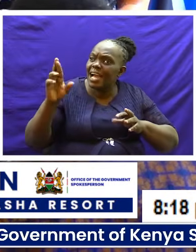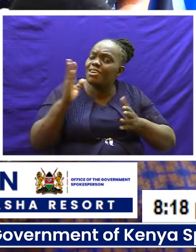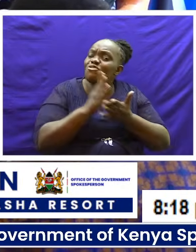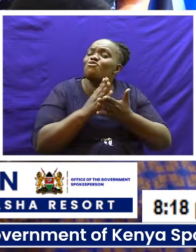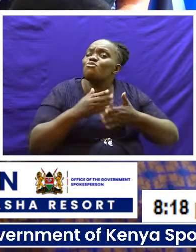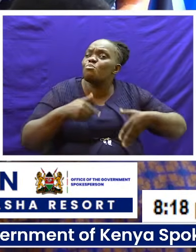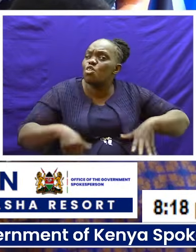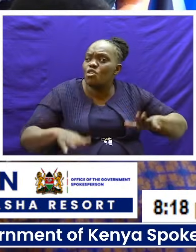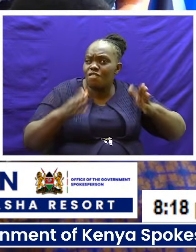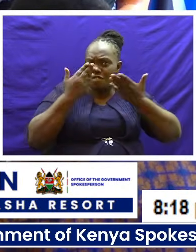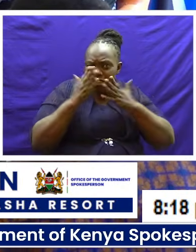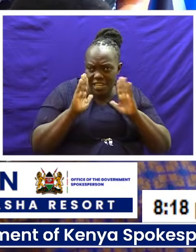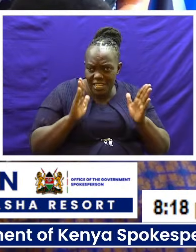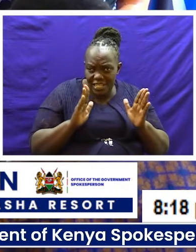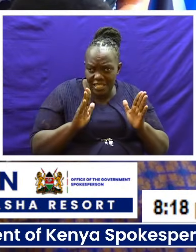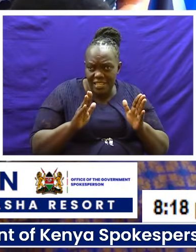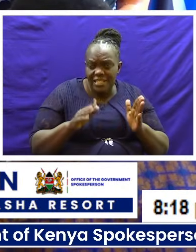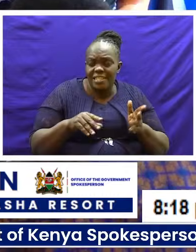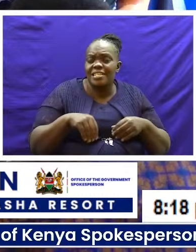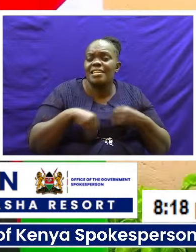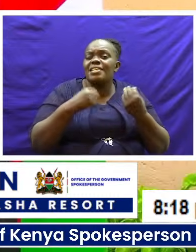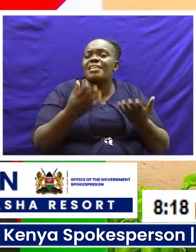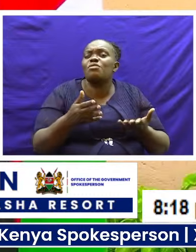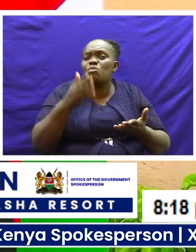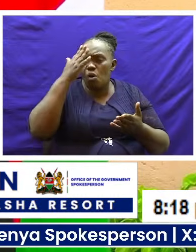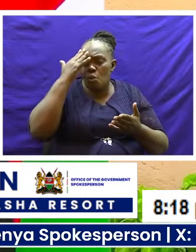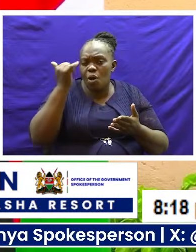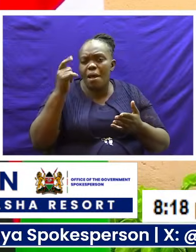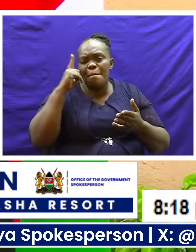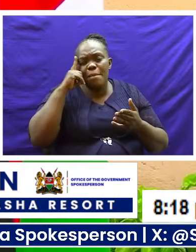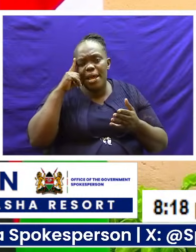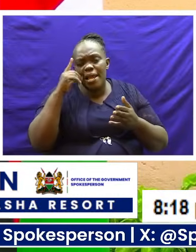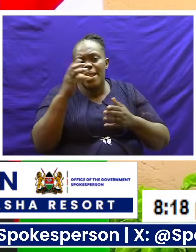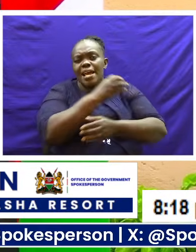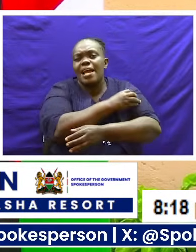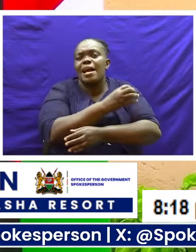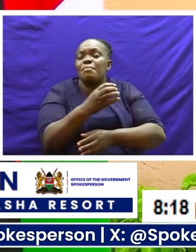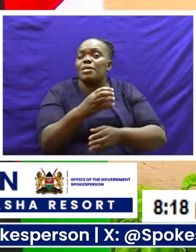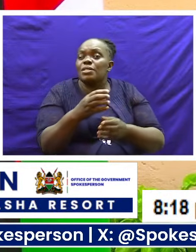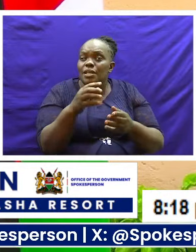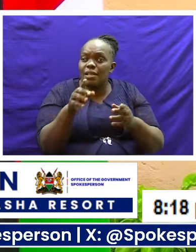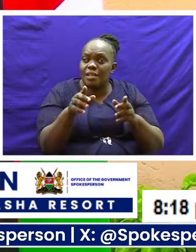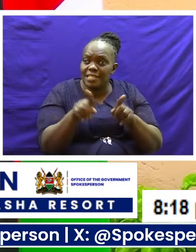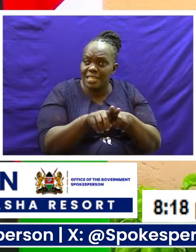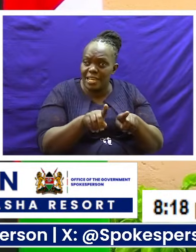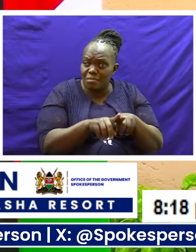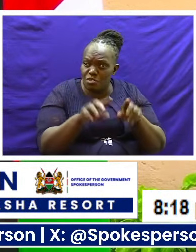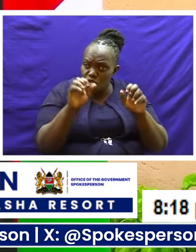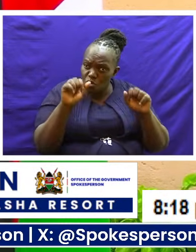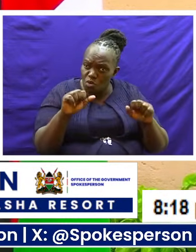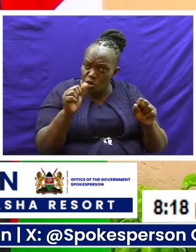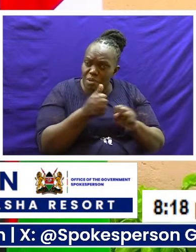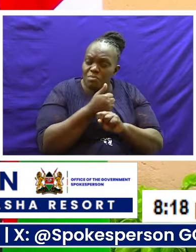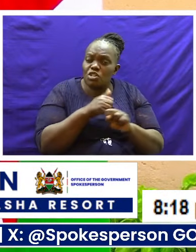stop the delivery because of bed capacity. So the same, you just